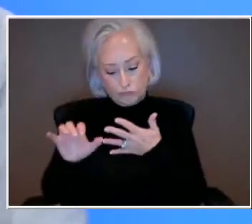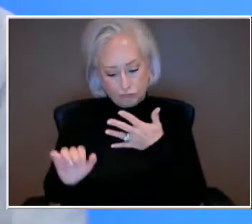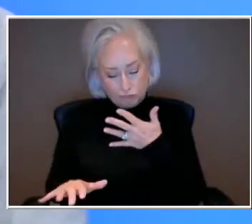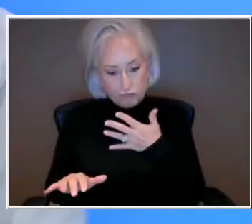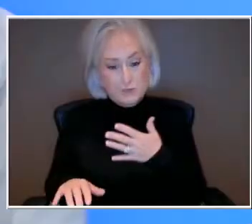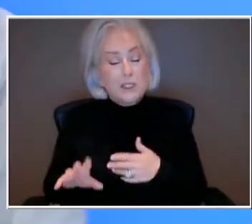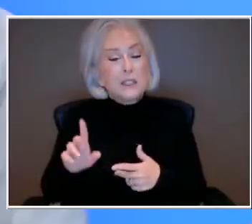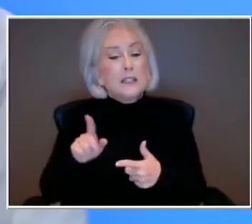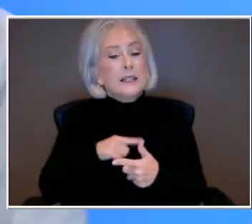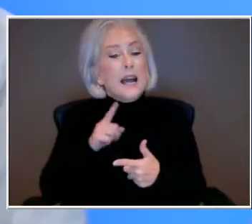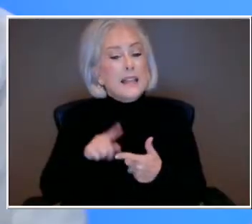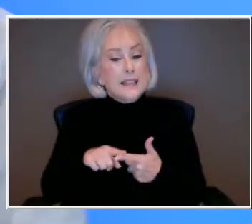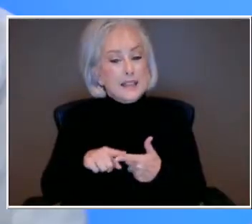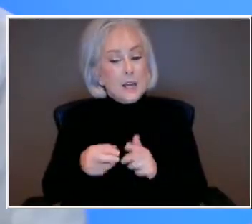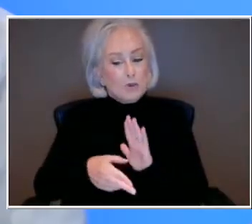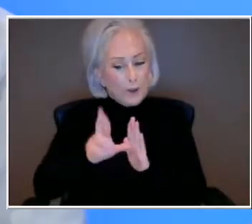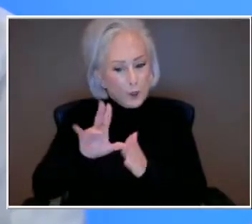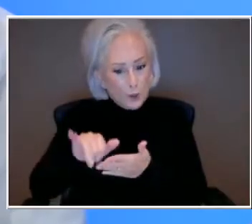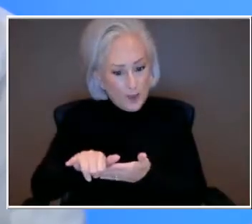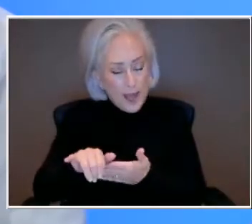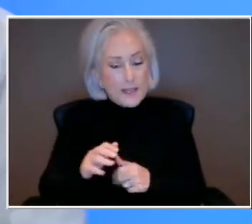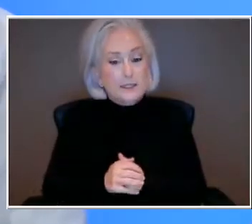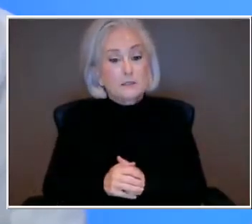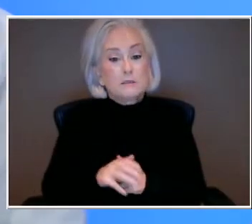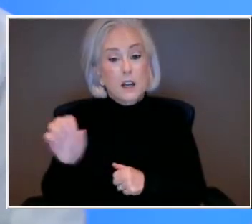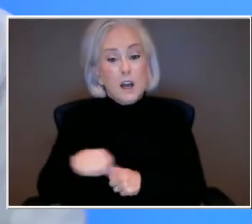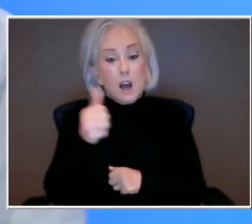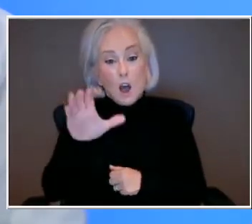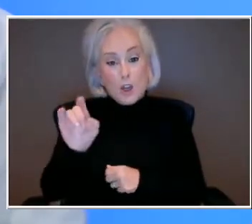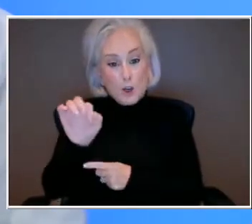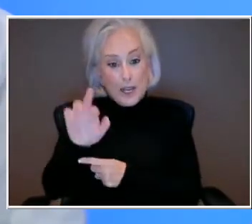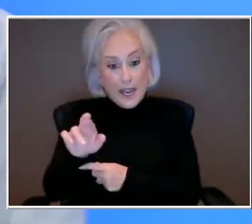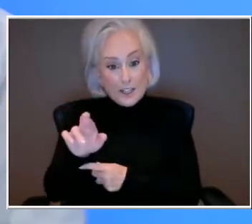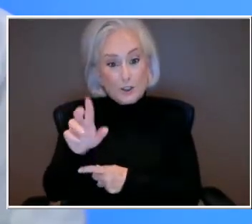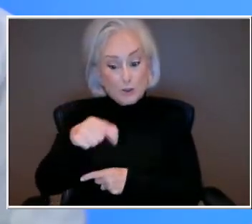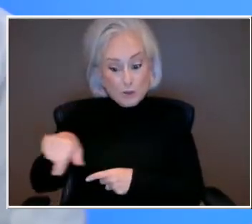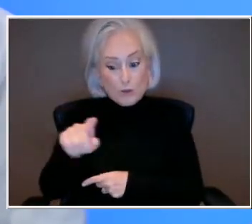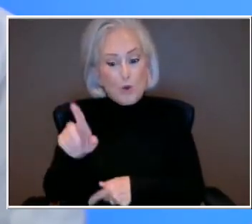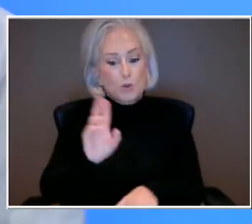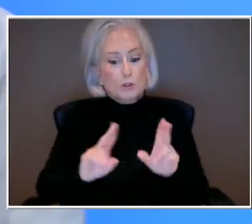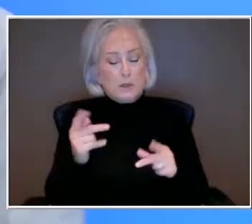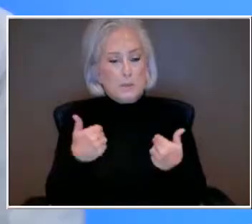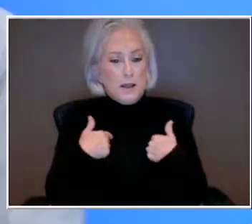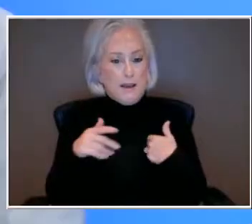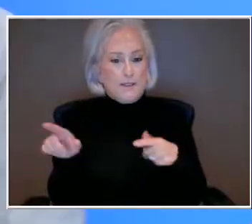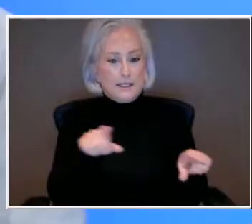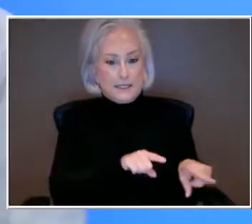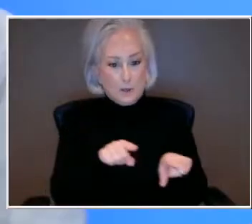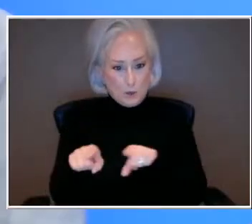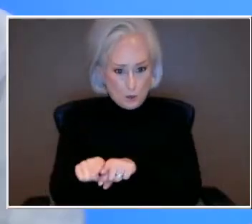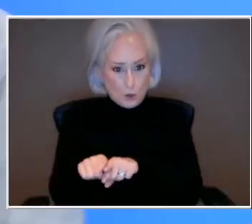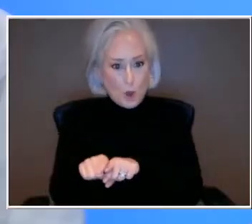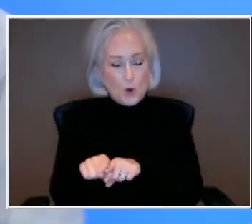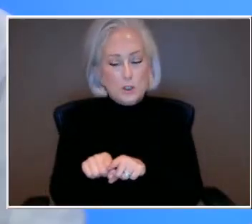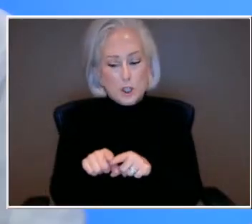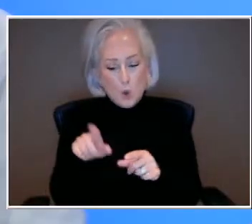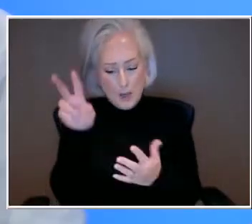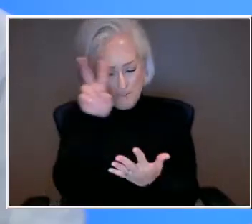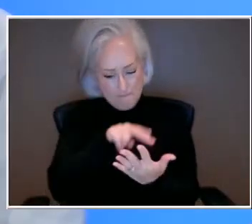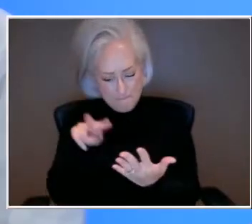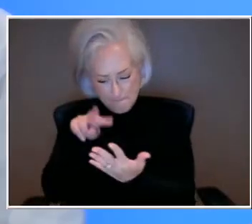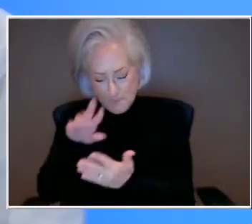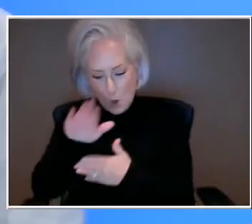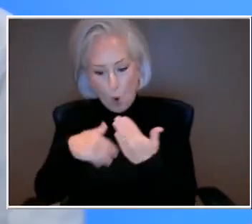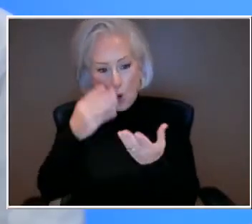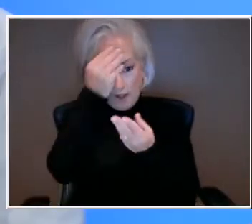Also, other cancers that the same family members had was a contributing factor that we looked at. And with all the information with my